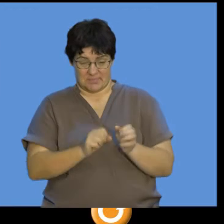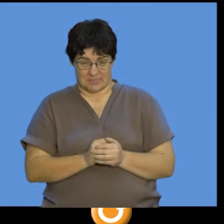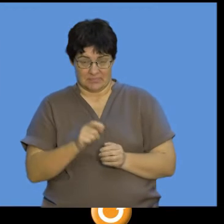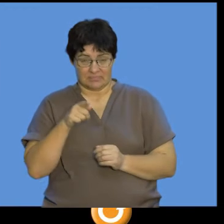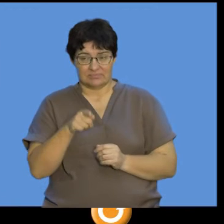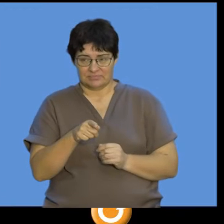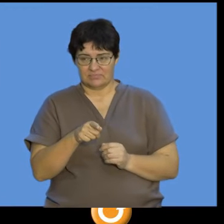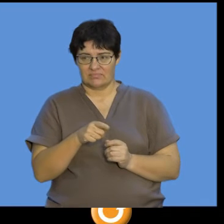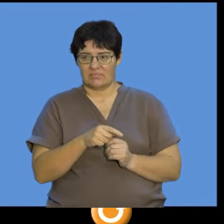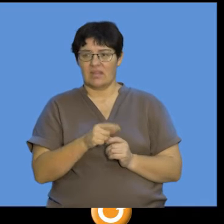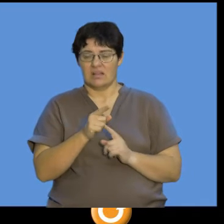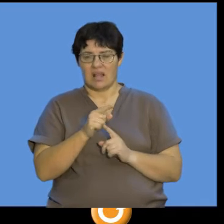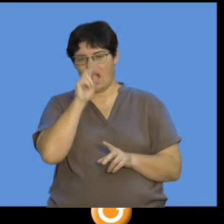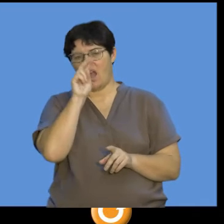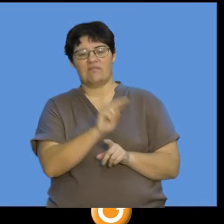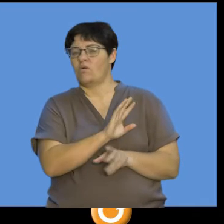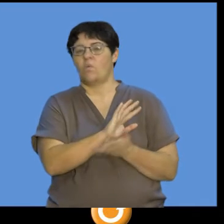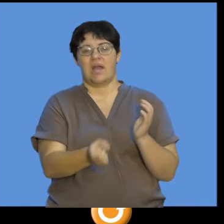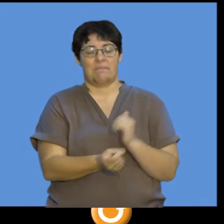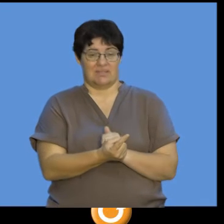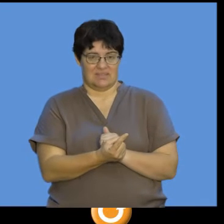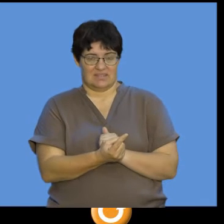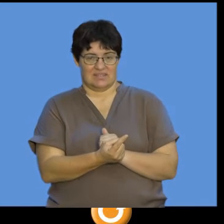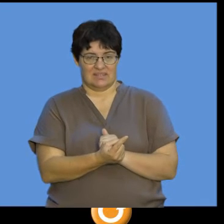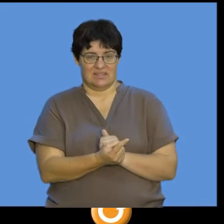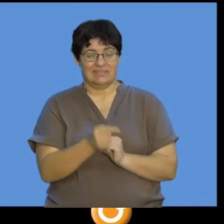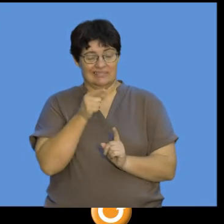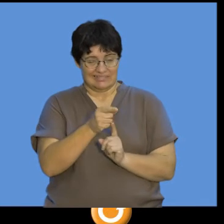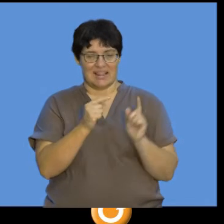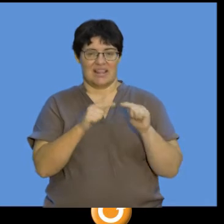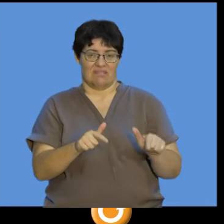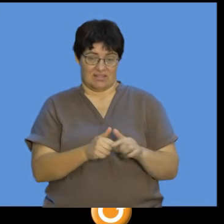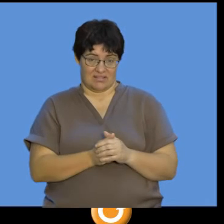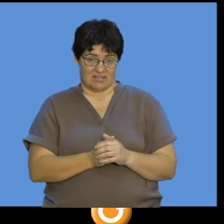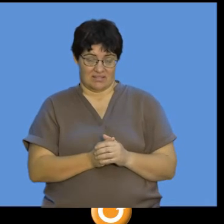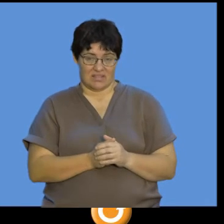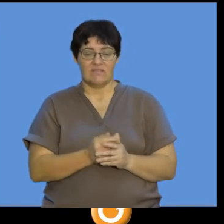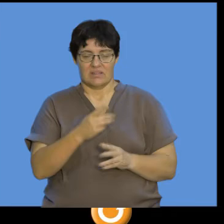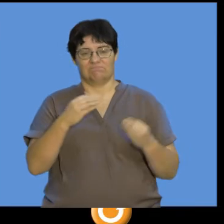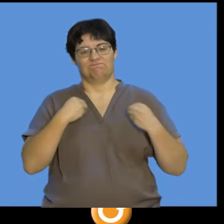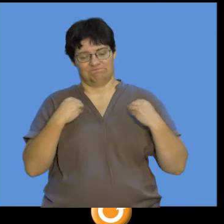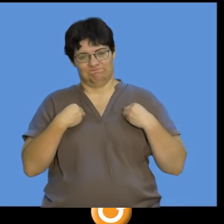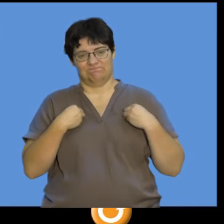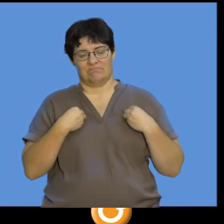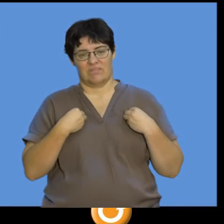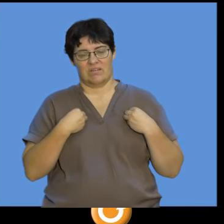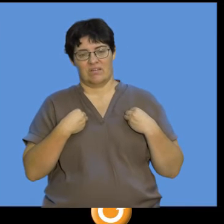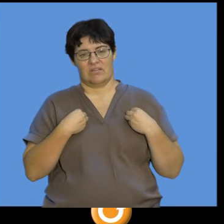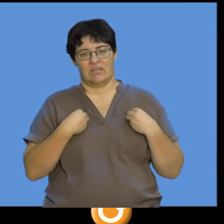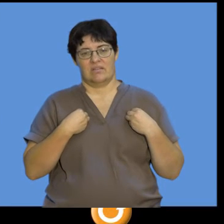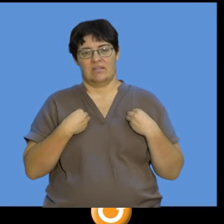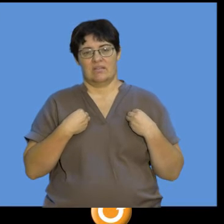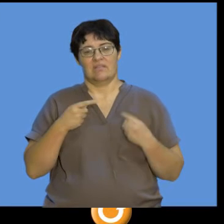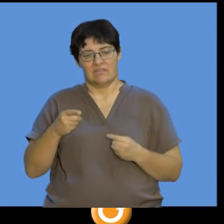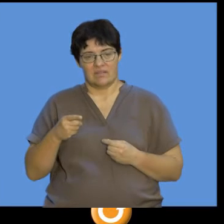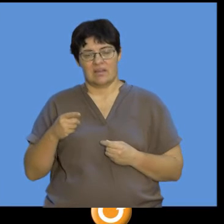basically just an overview of what happens, at a particular level when you talk about properties, say, of a gaseous